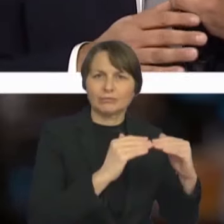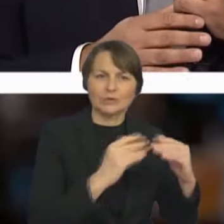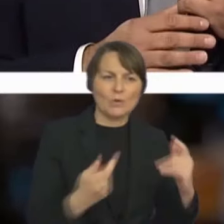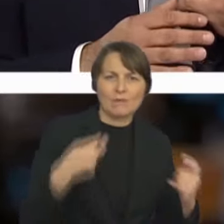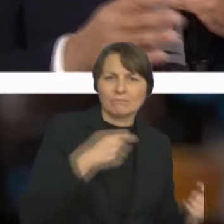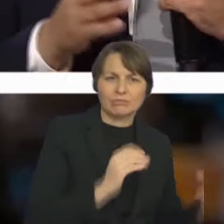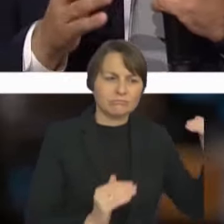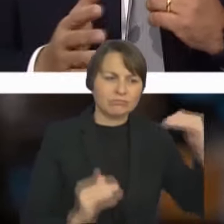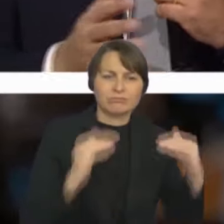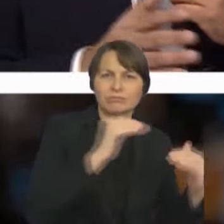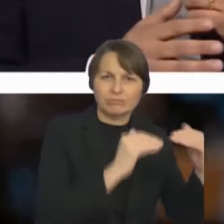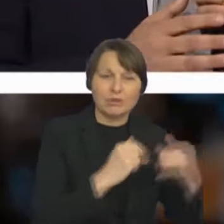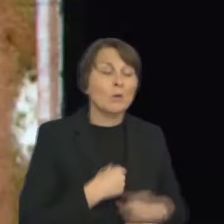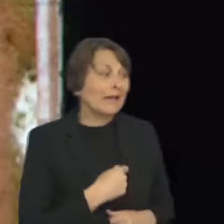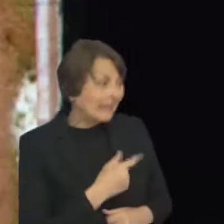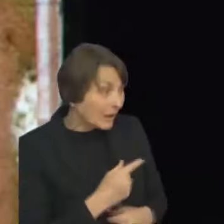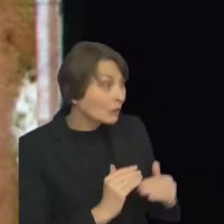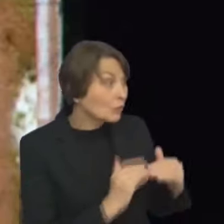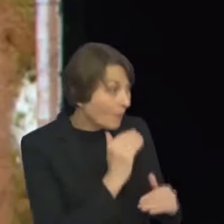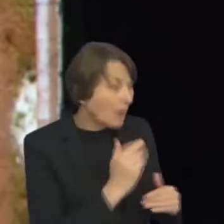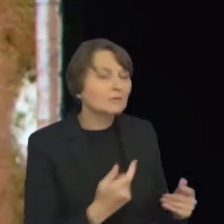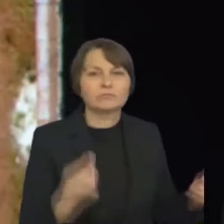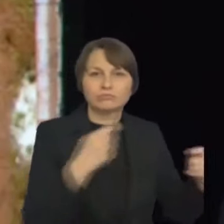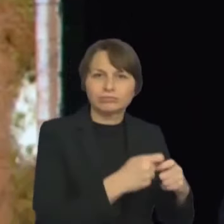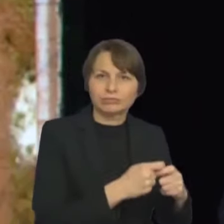cost, which will go from 50 euros per ton